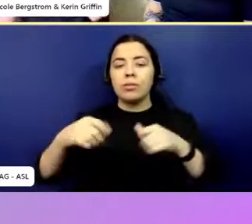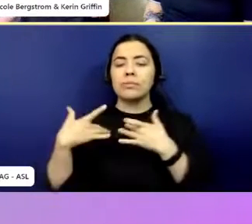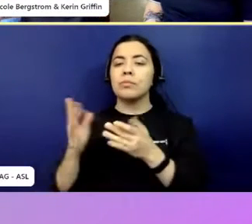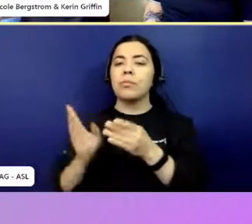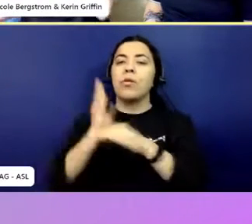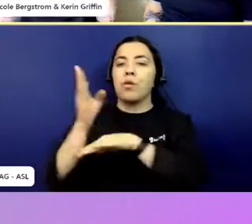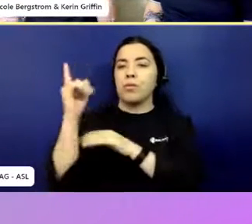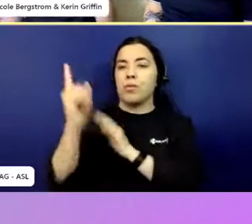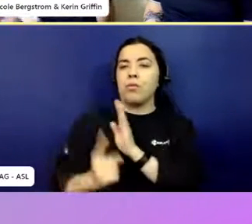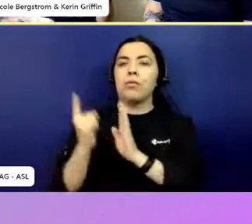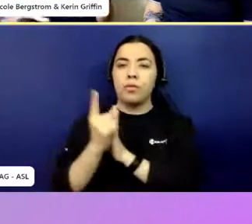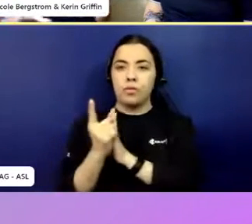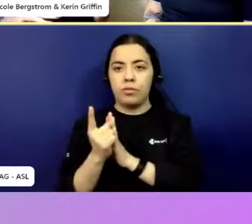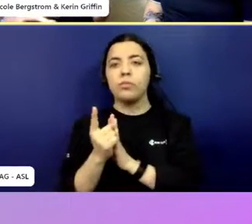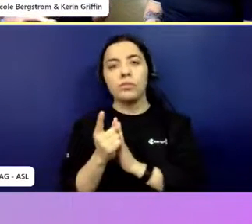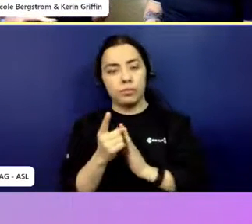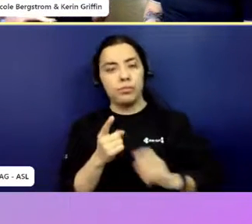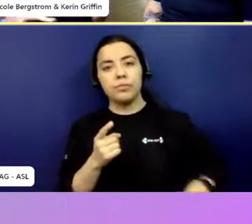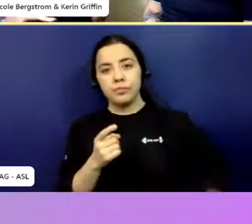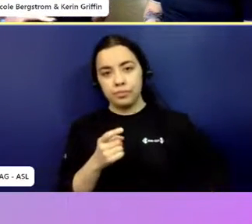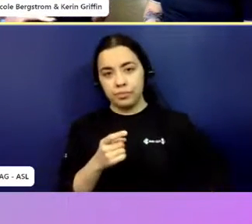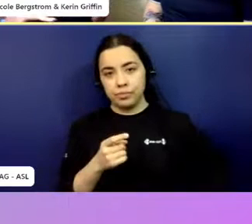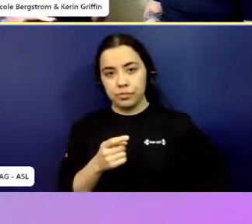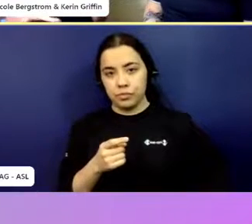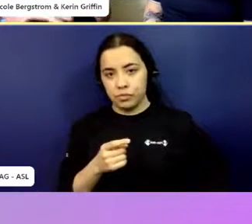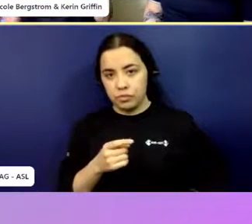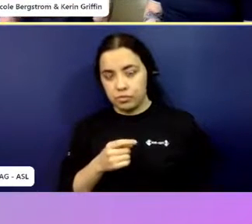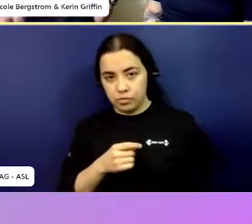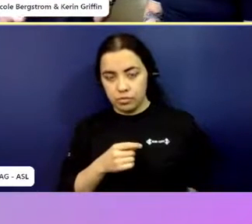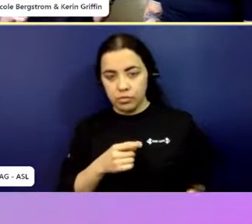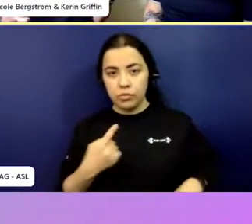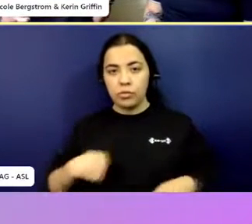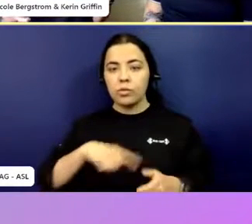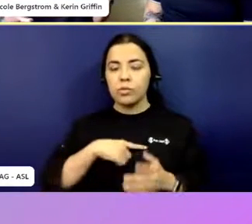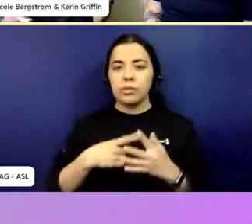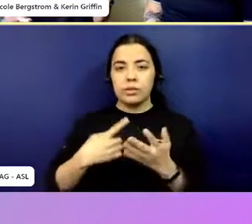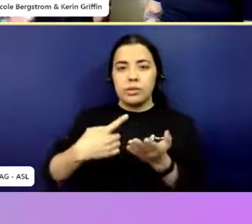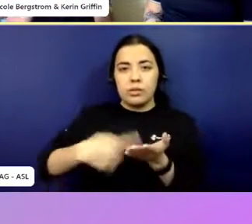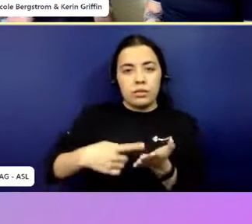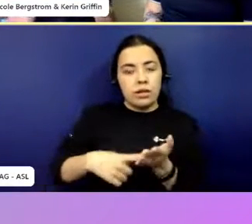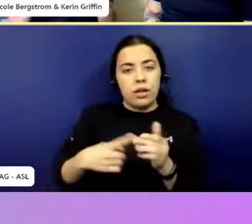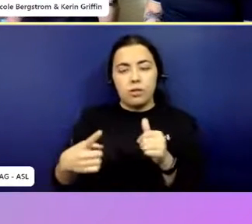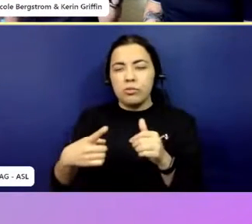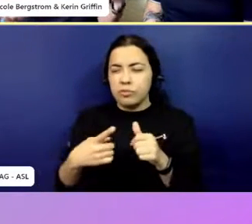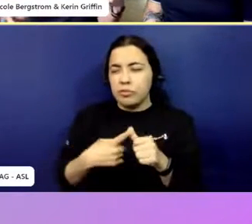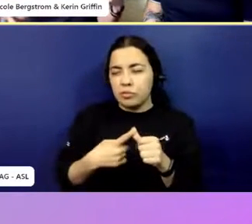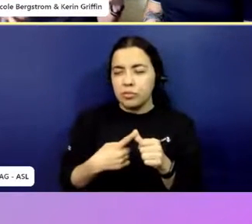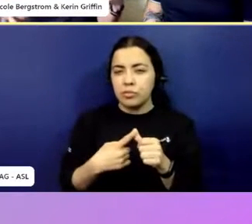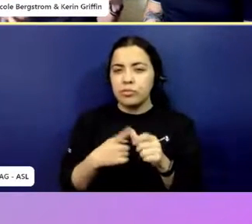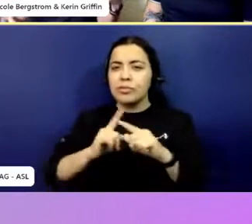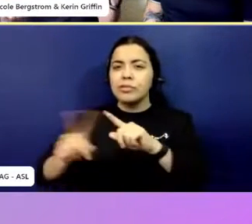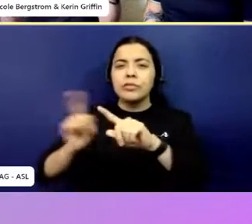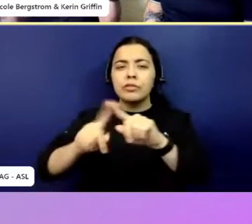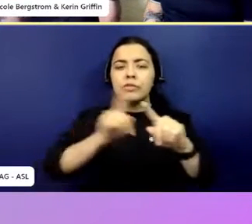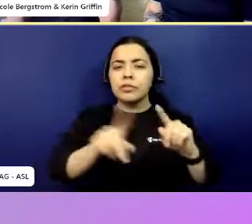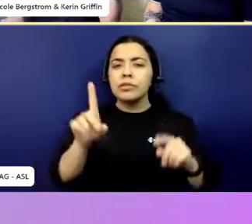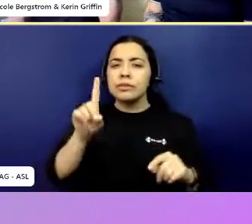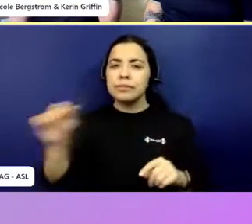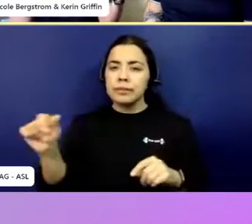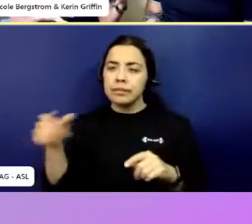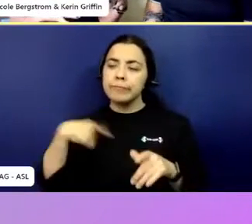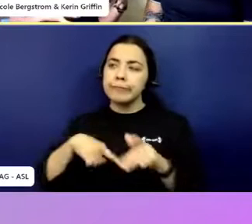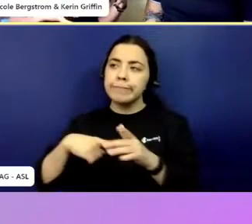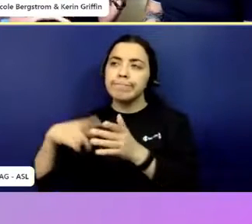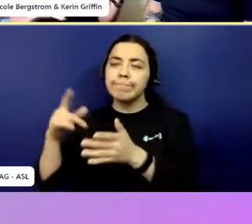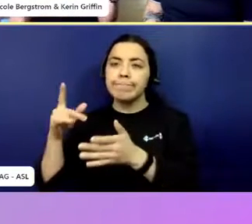hour. And we talk about, we start off in talking about different disabilities